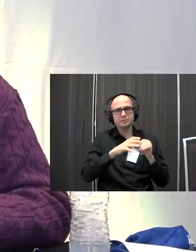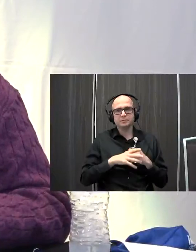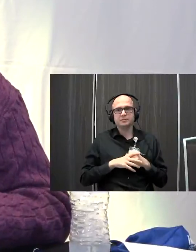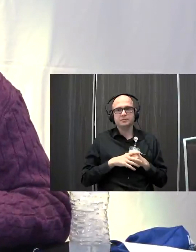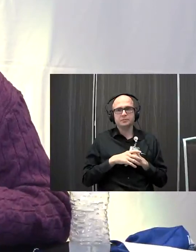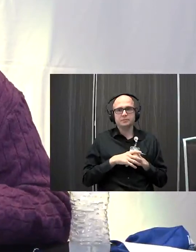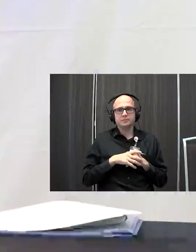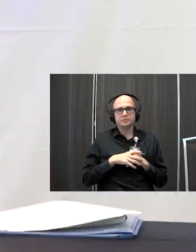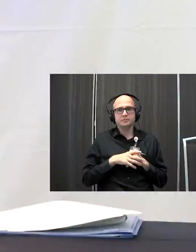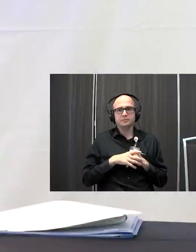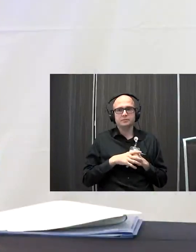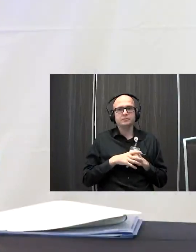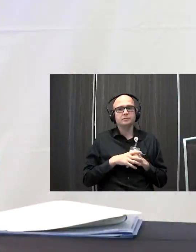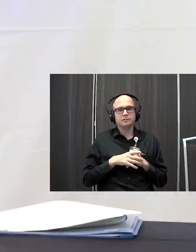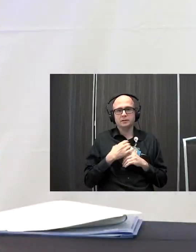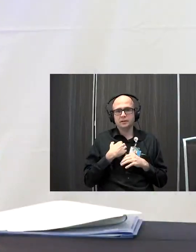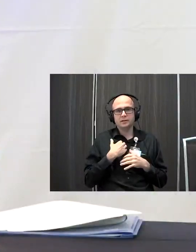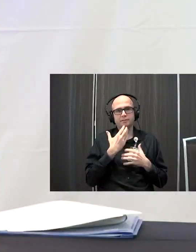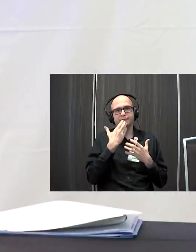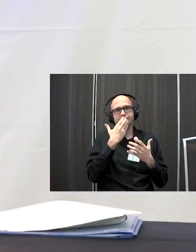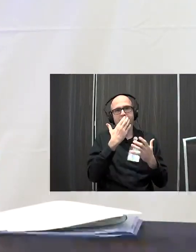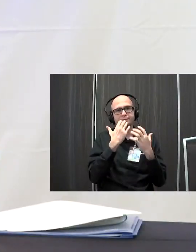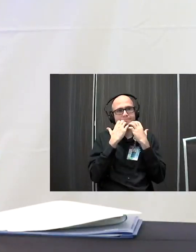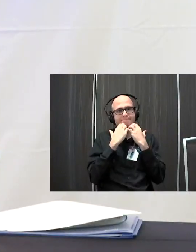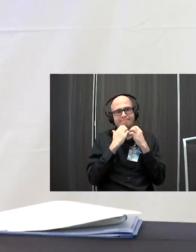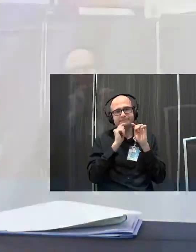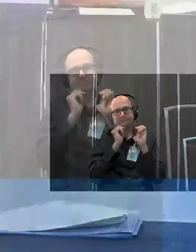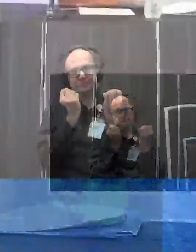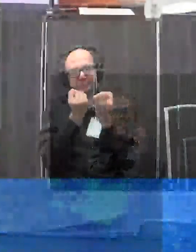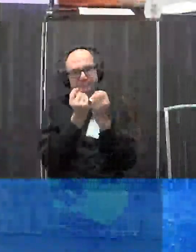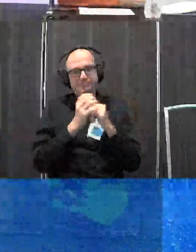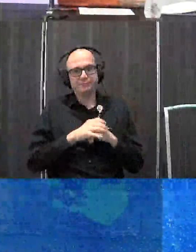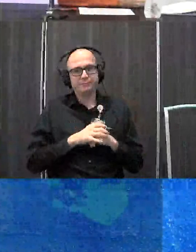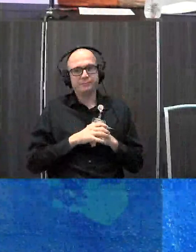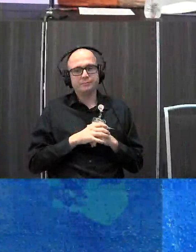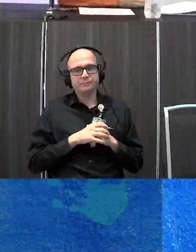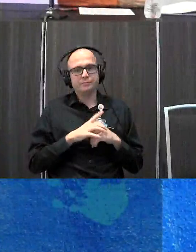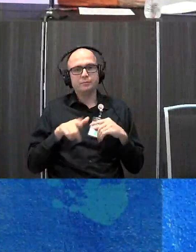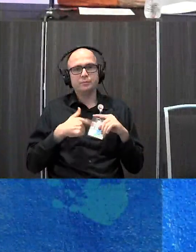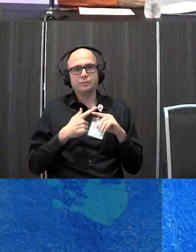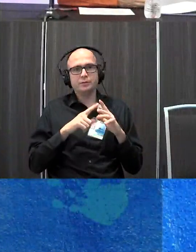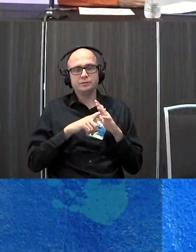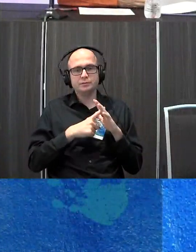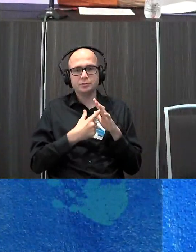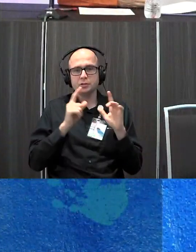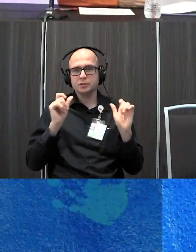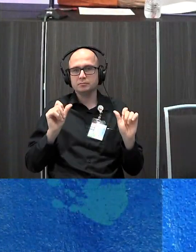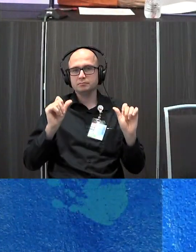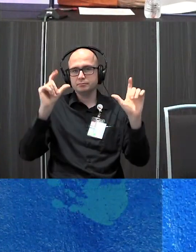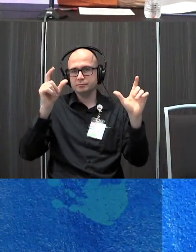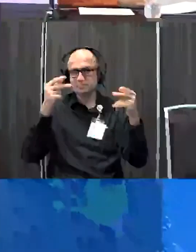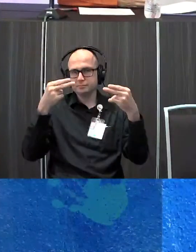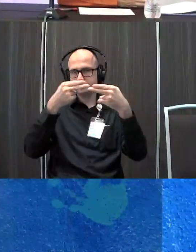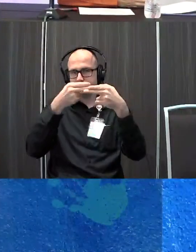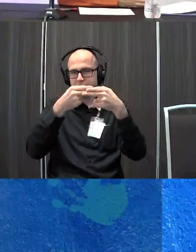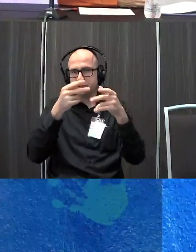and I'm very, very thankful for all of our teams. And when I started to work on this slide, in my mind, I had